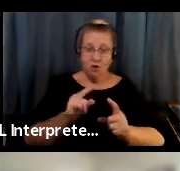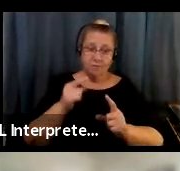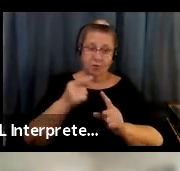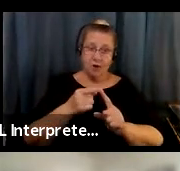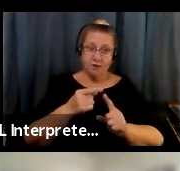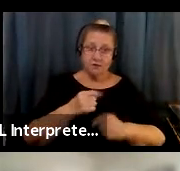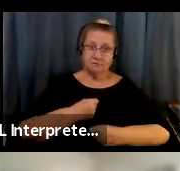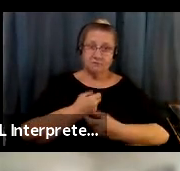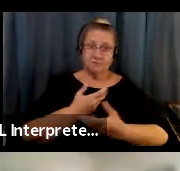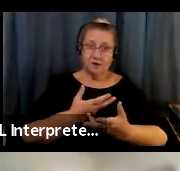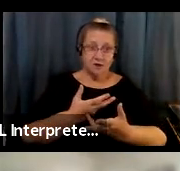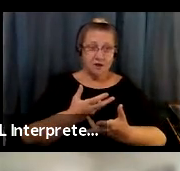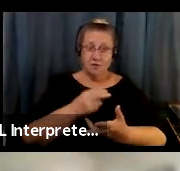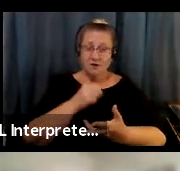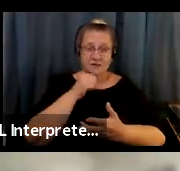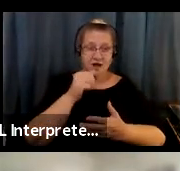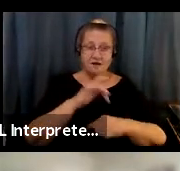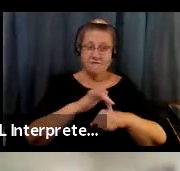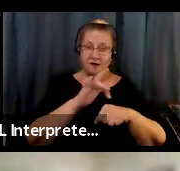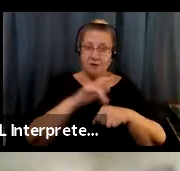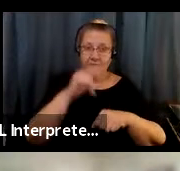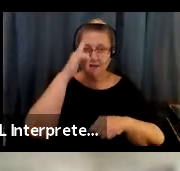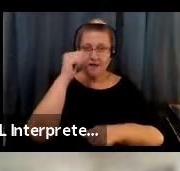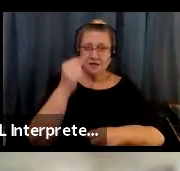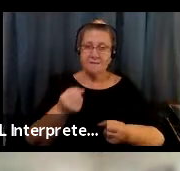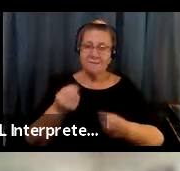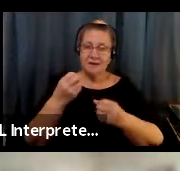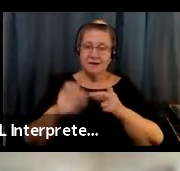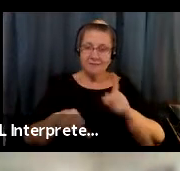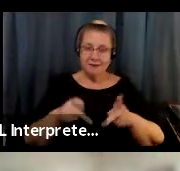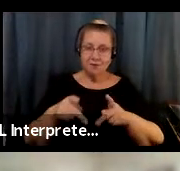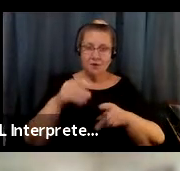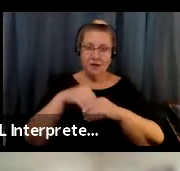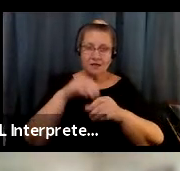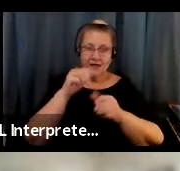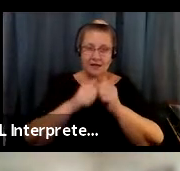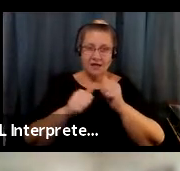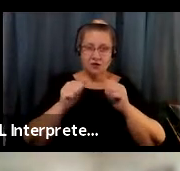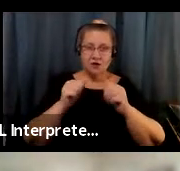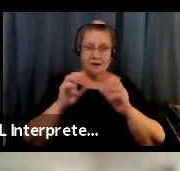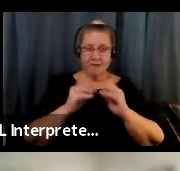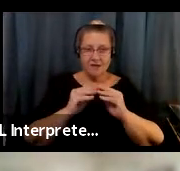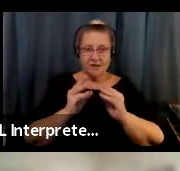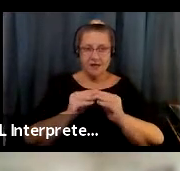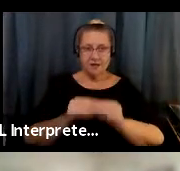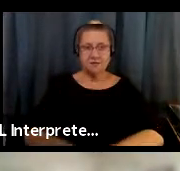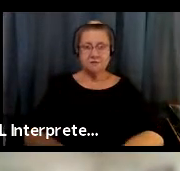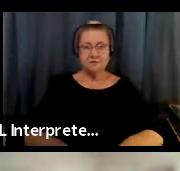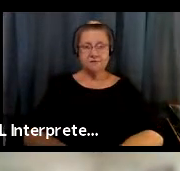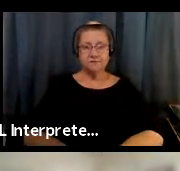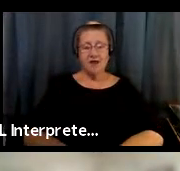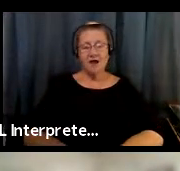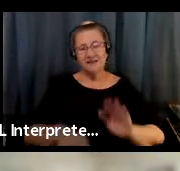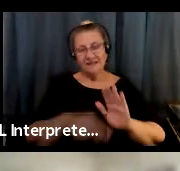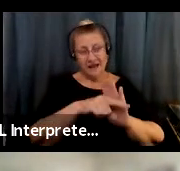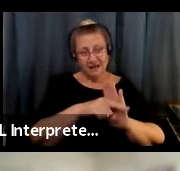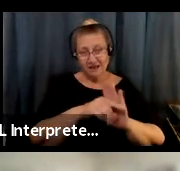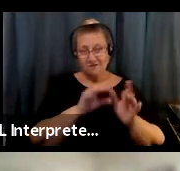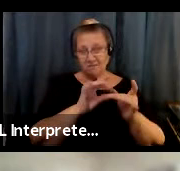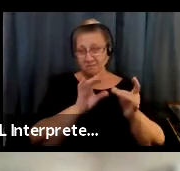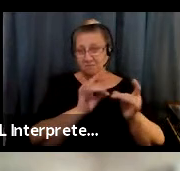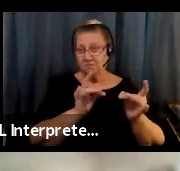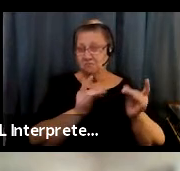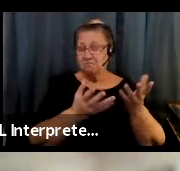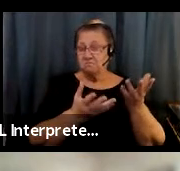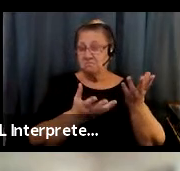because of the number of people in the meetings, but we thought you did an excellent job. As far as points to be taken away, I think that one of the things